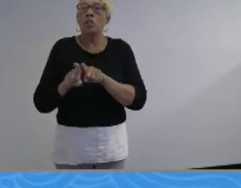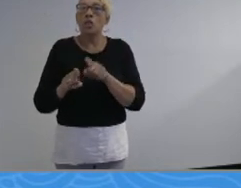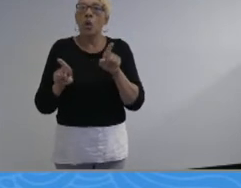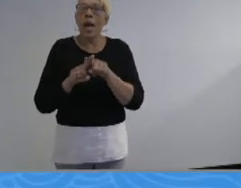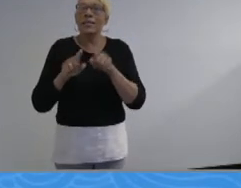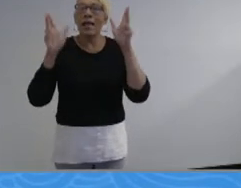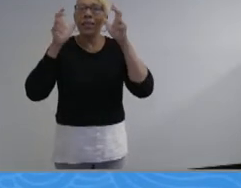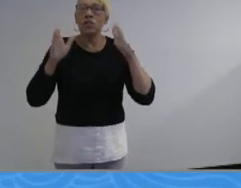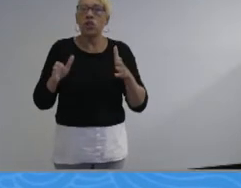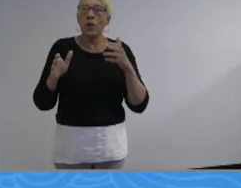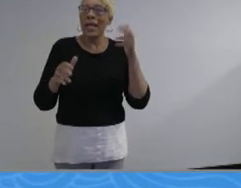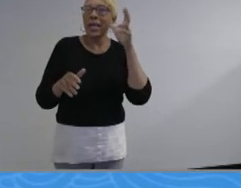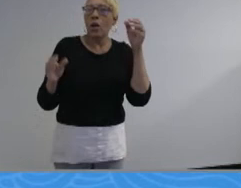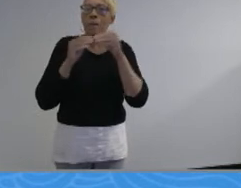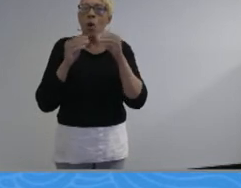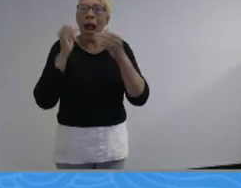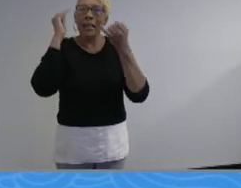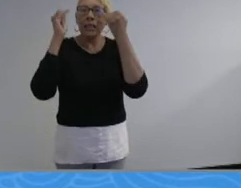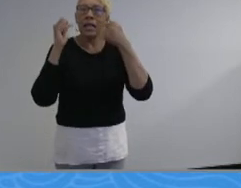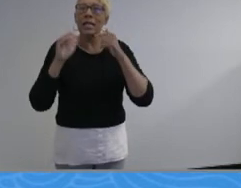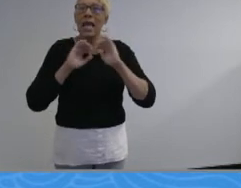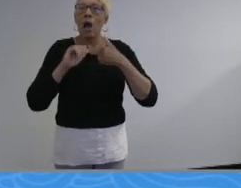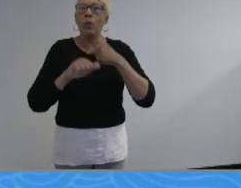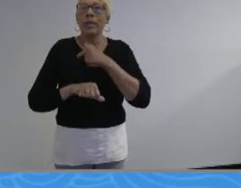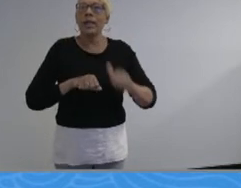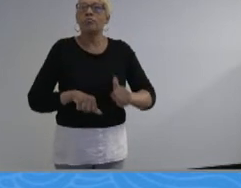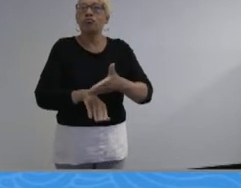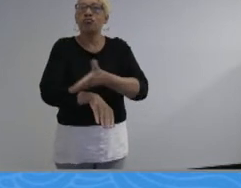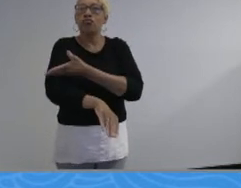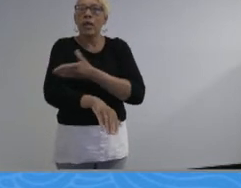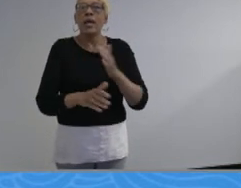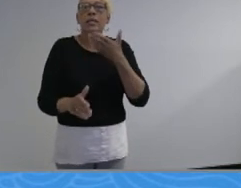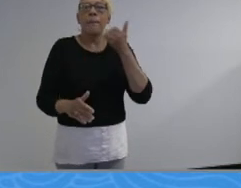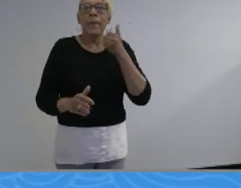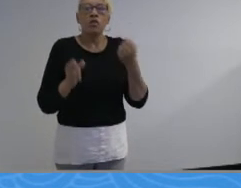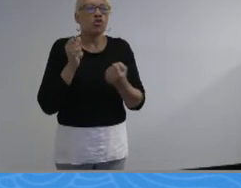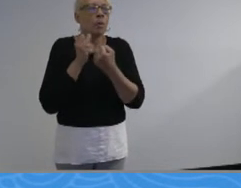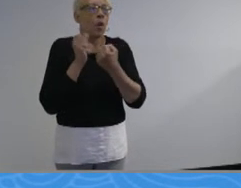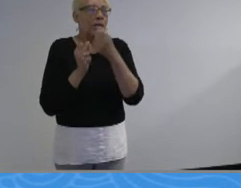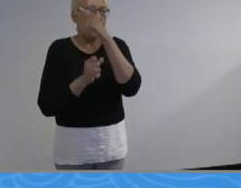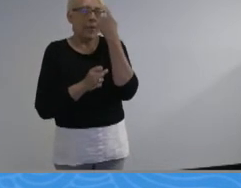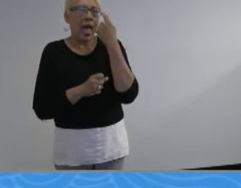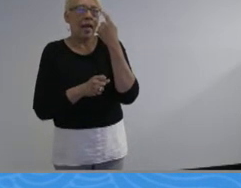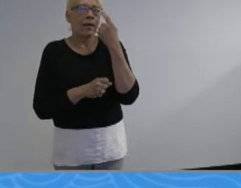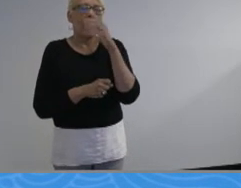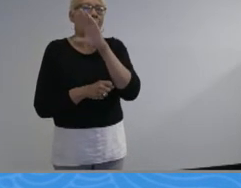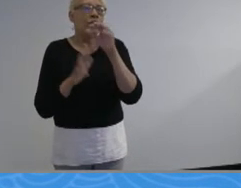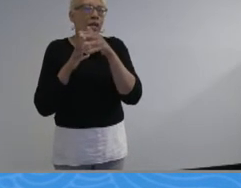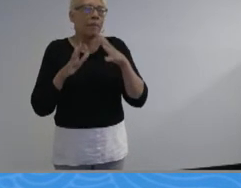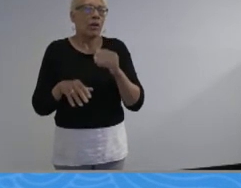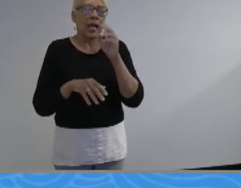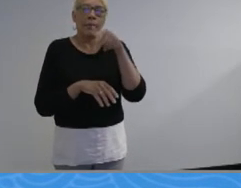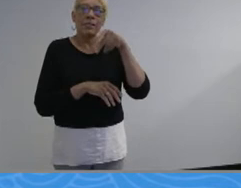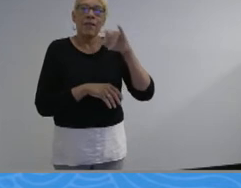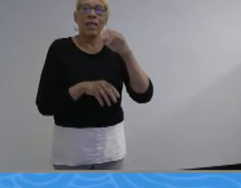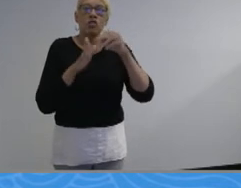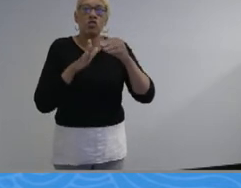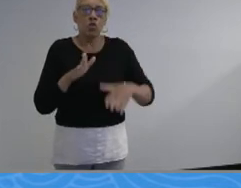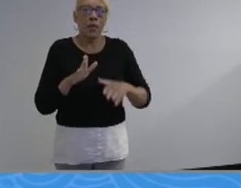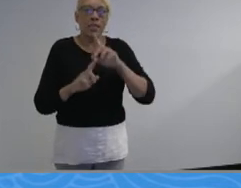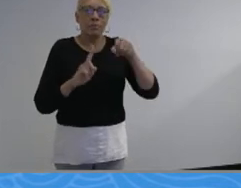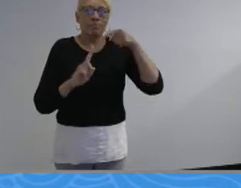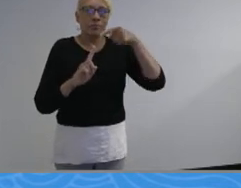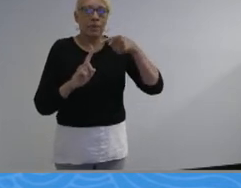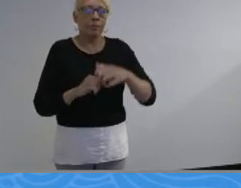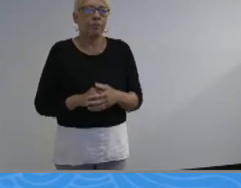to hear additional ideas on what we can do better to better support our Black, African-American, Pacific Islander students in particular.